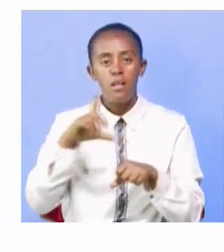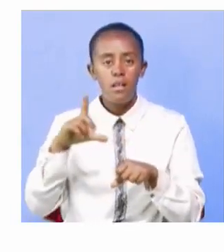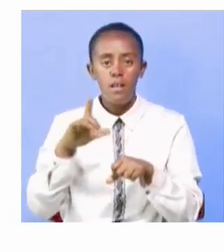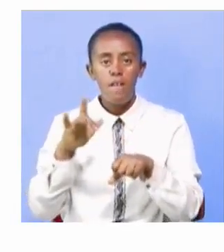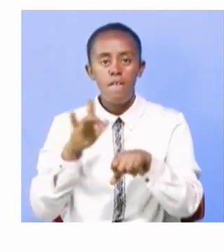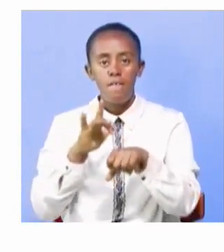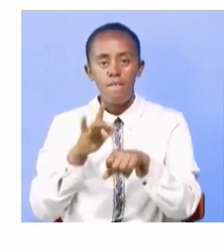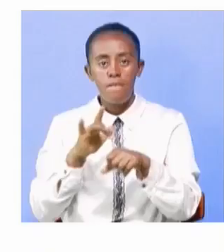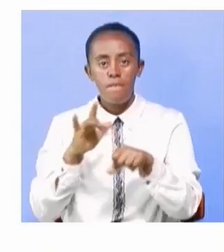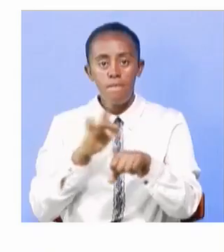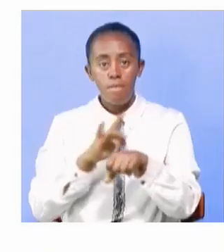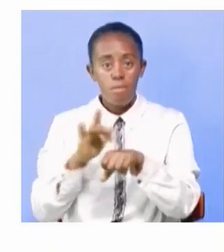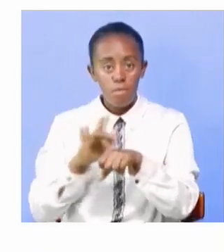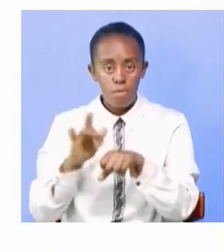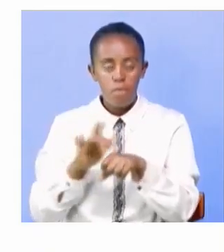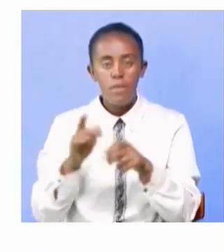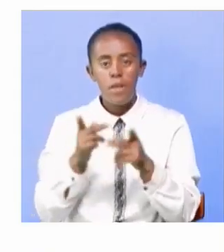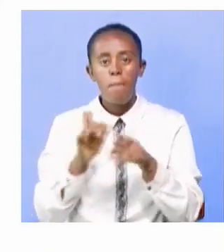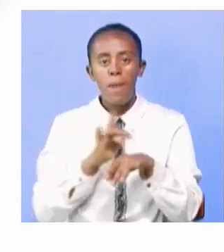the blanks